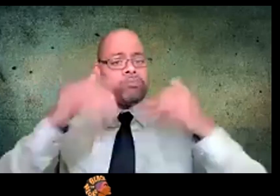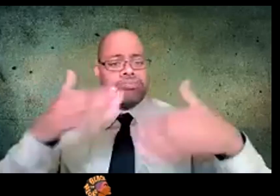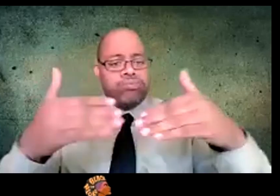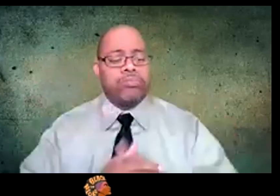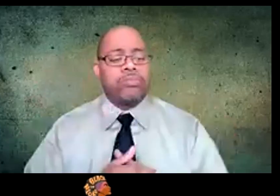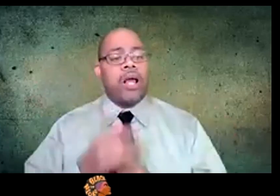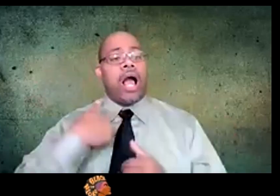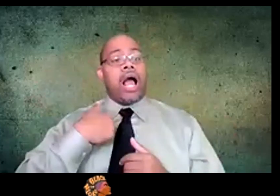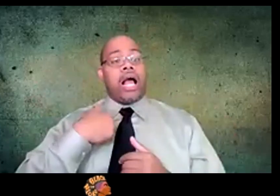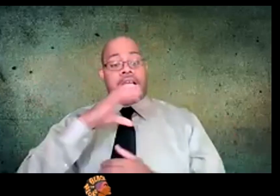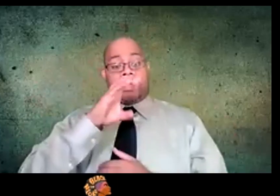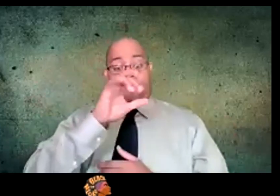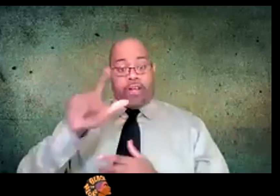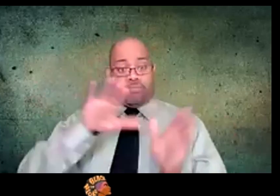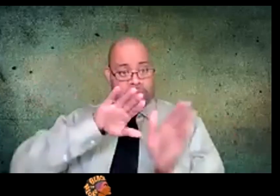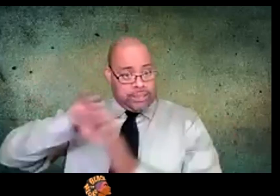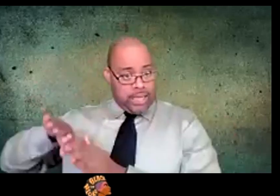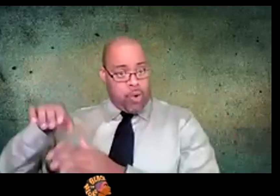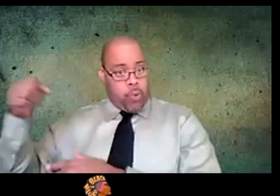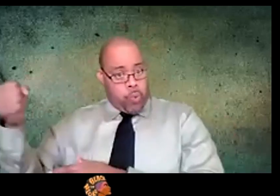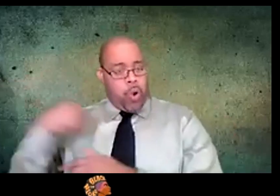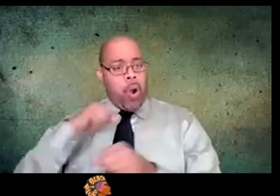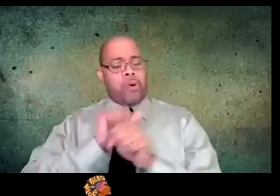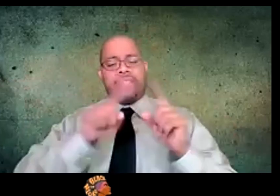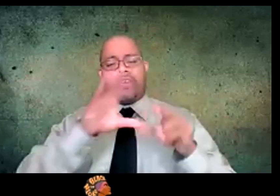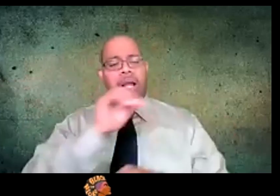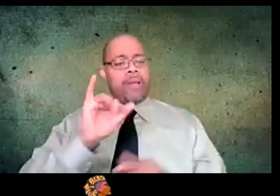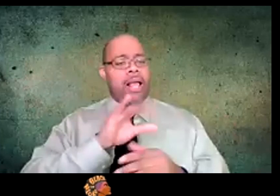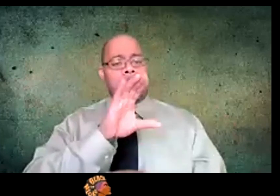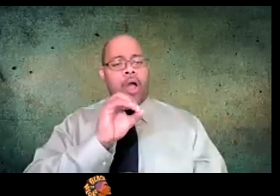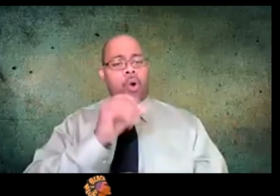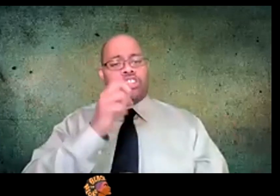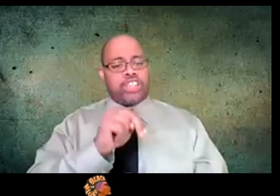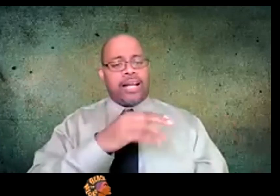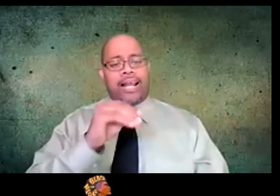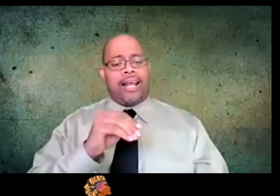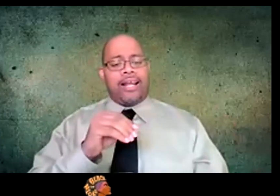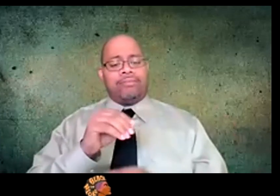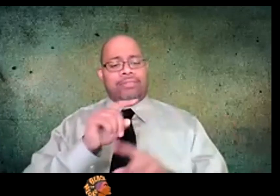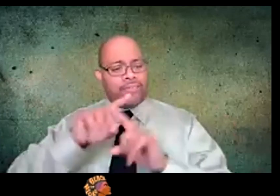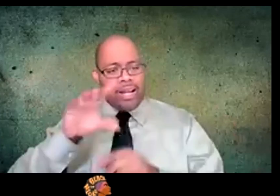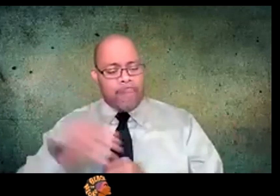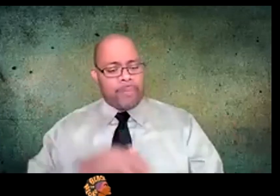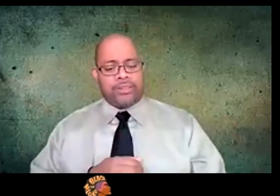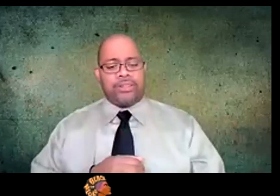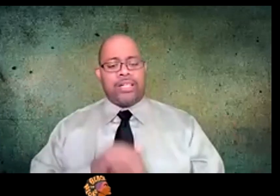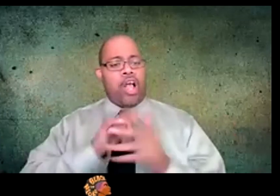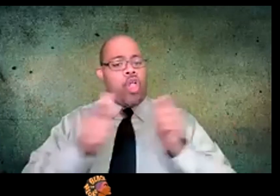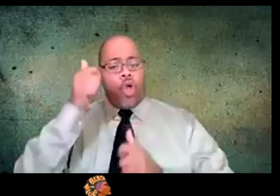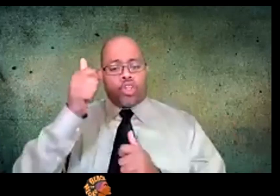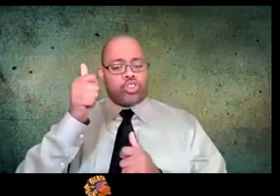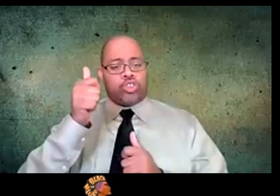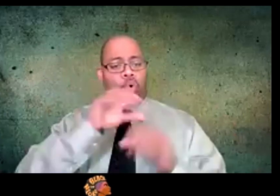my Cerevel hat aside for a second, I've worked for companies like Biogen and Genentech, who are larger